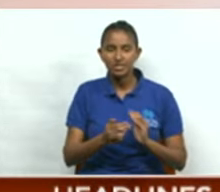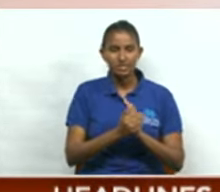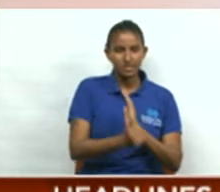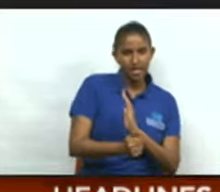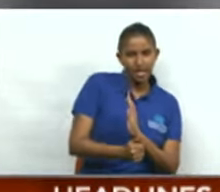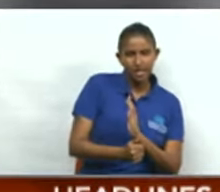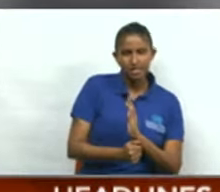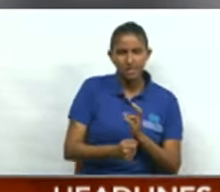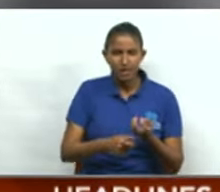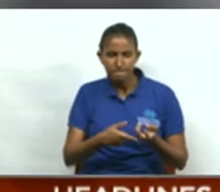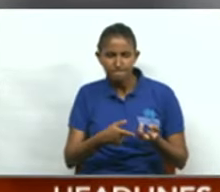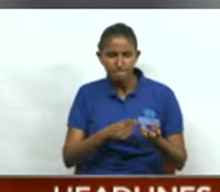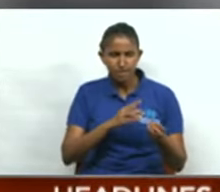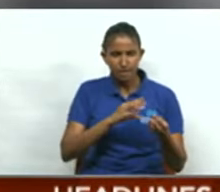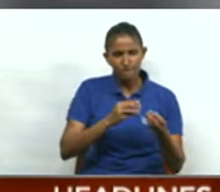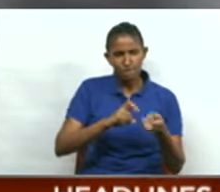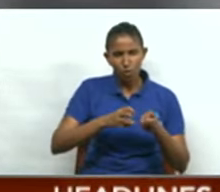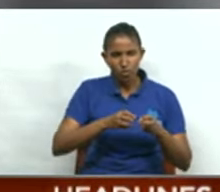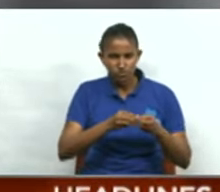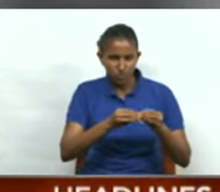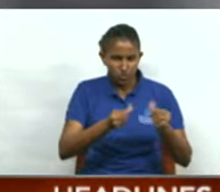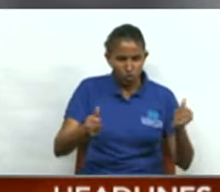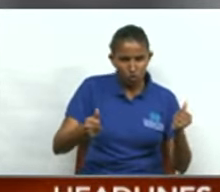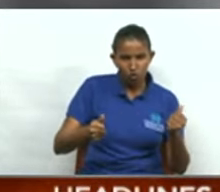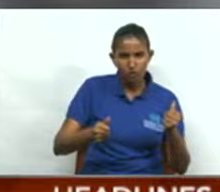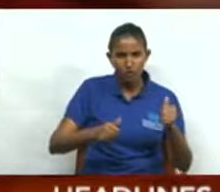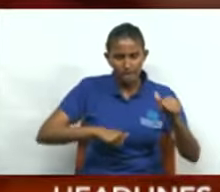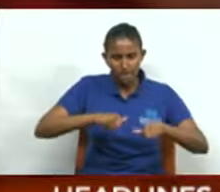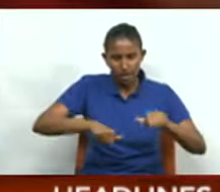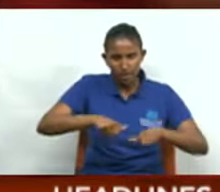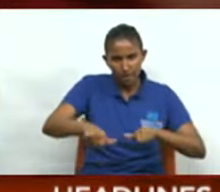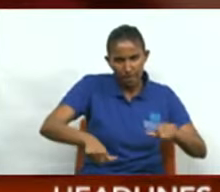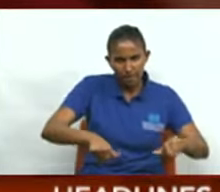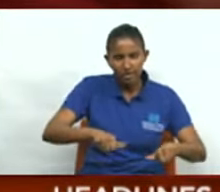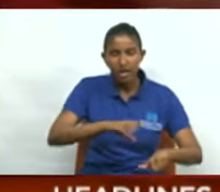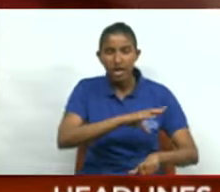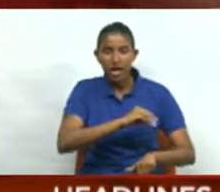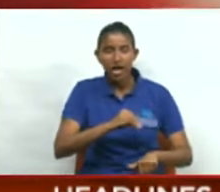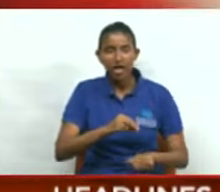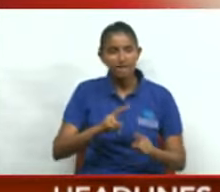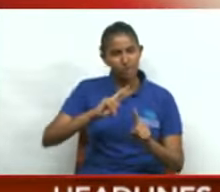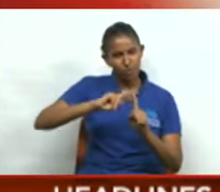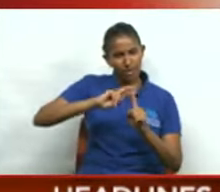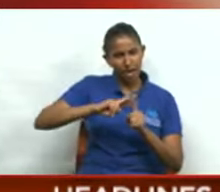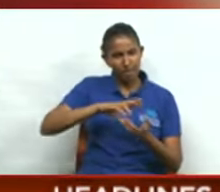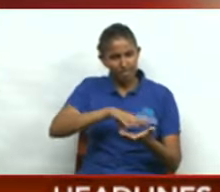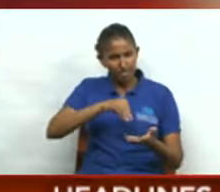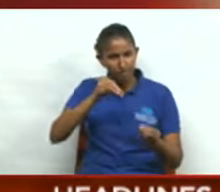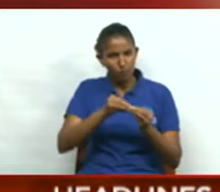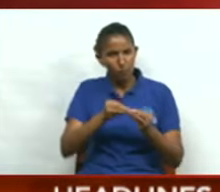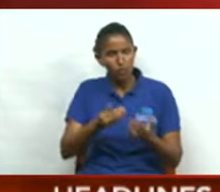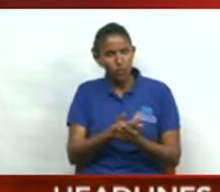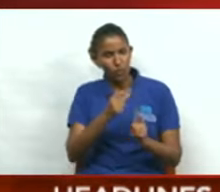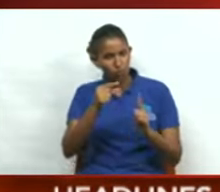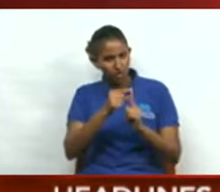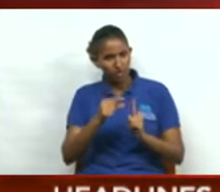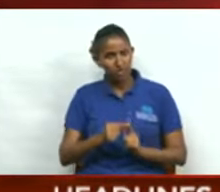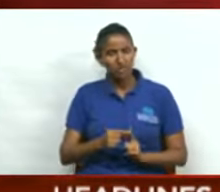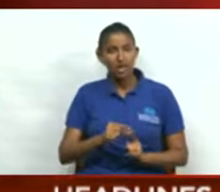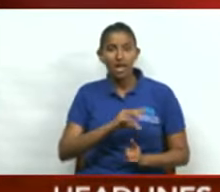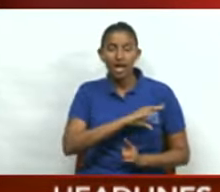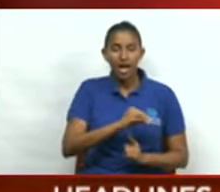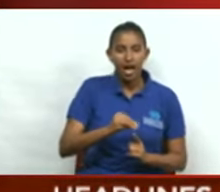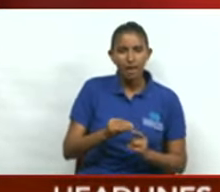solving and expanding your vocabulary. And let's not forget hand-eye coordination and fine motor skills while you develop muscle